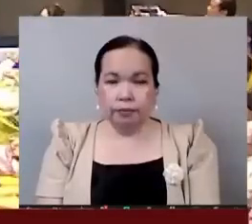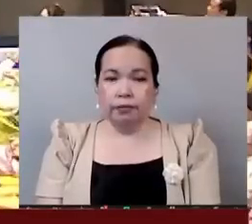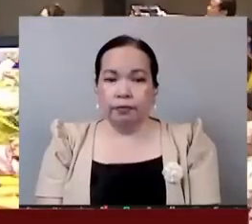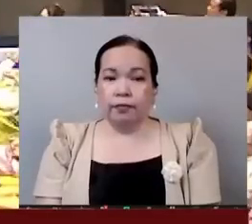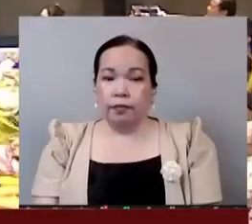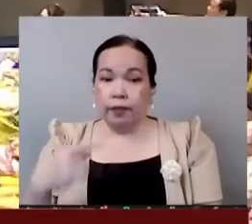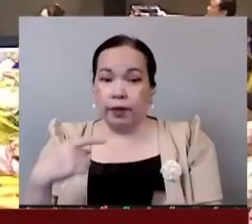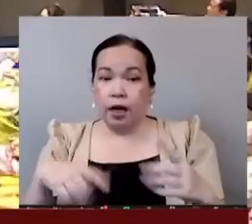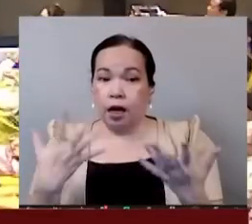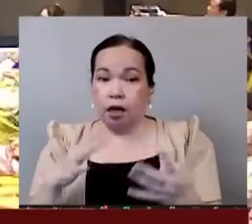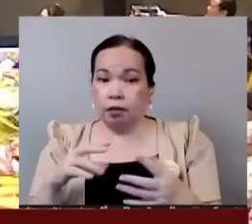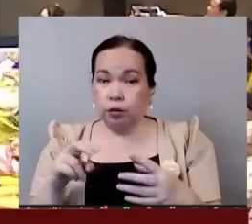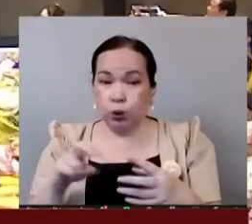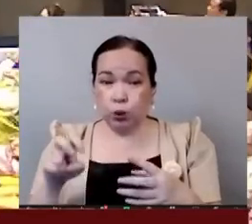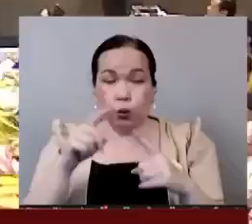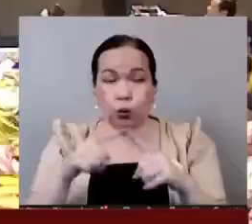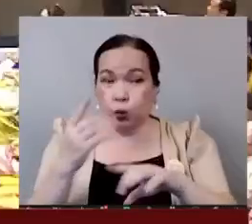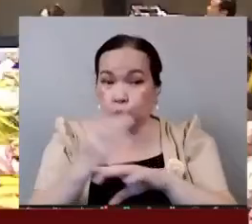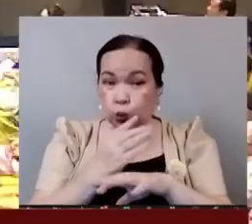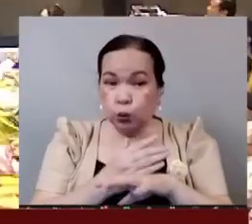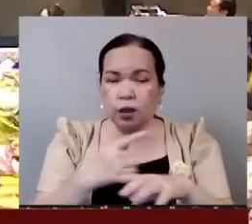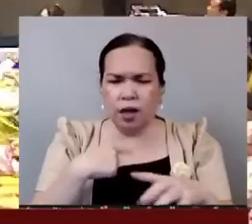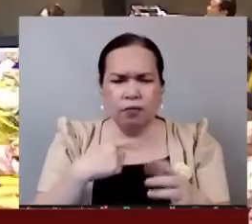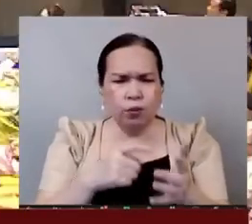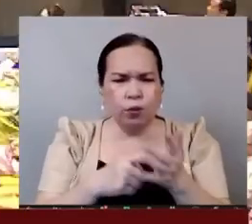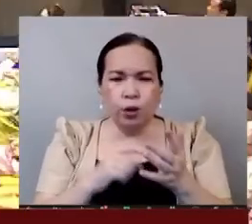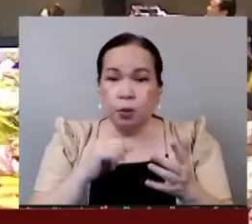Our journey to progress requires